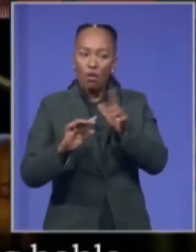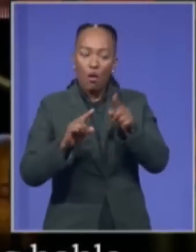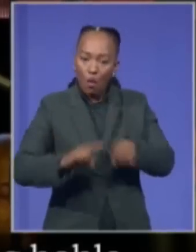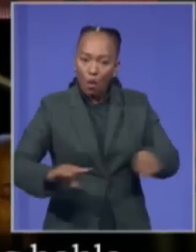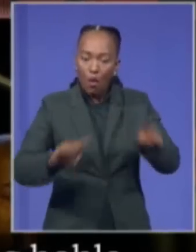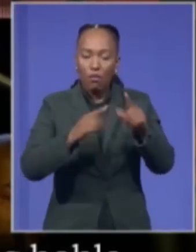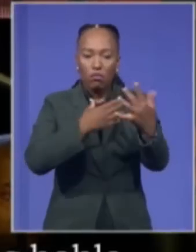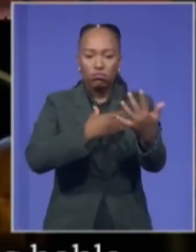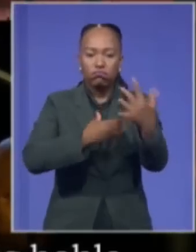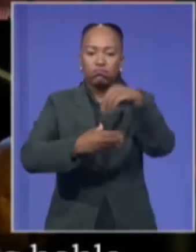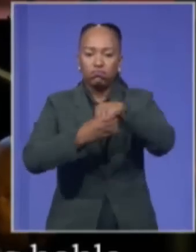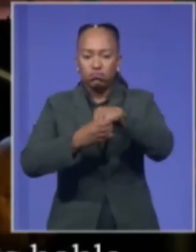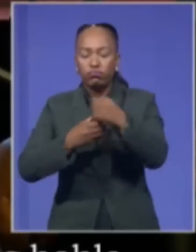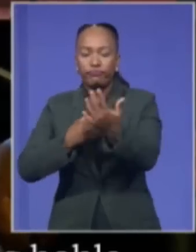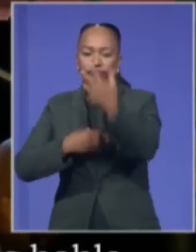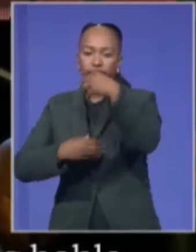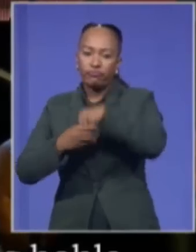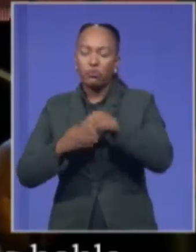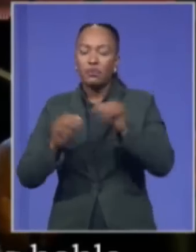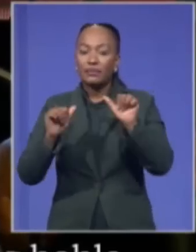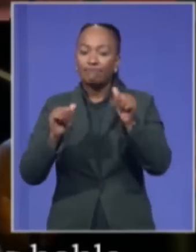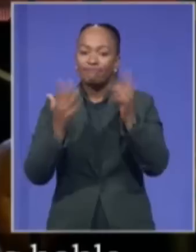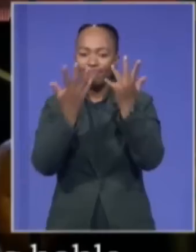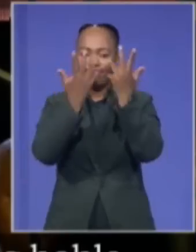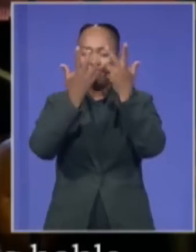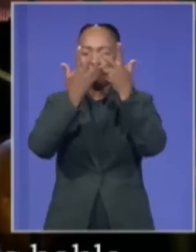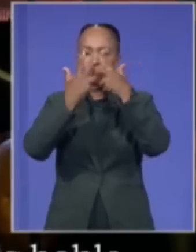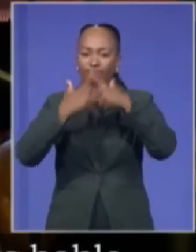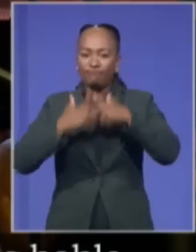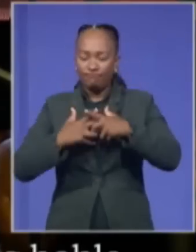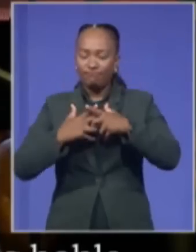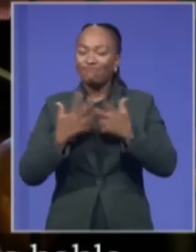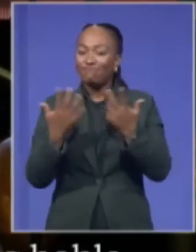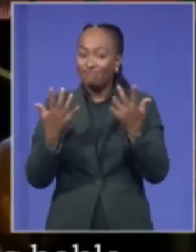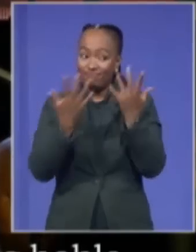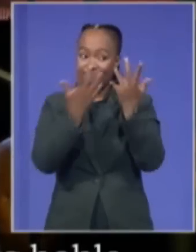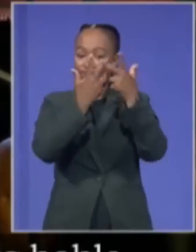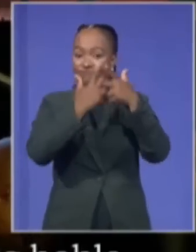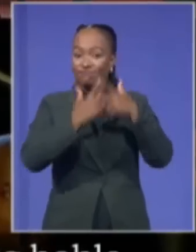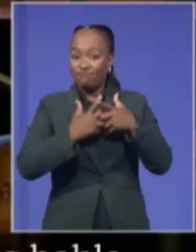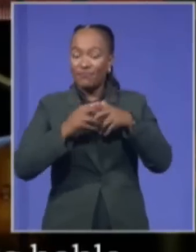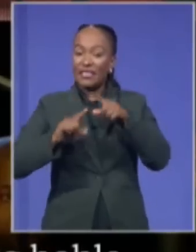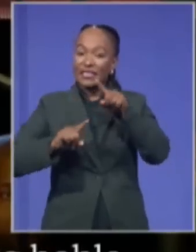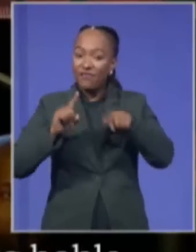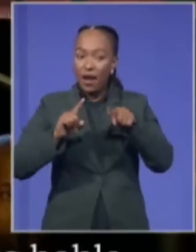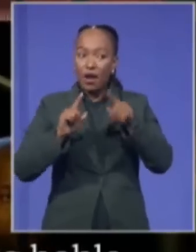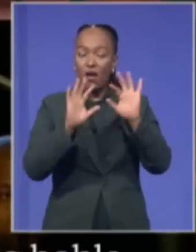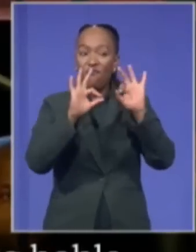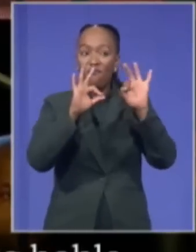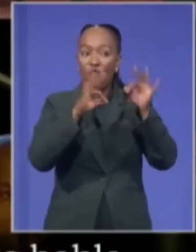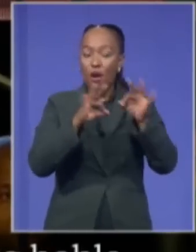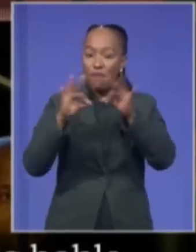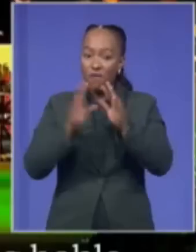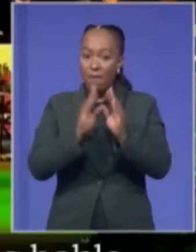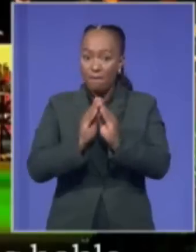and responses that should be well coordinated through various forums such as the